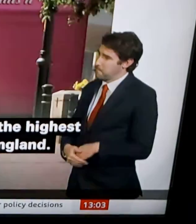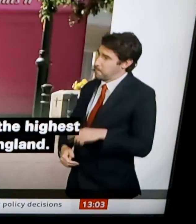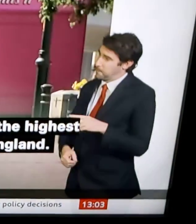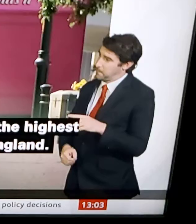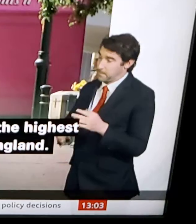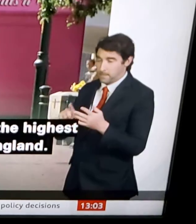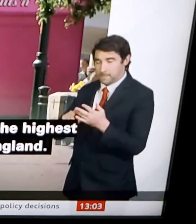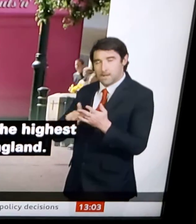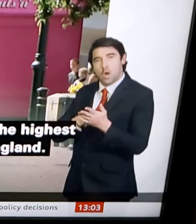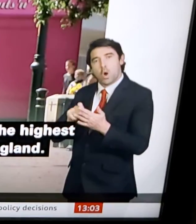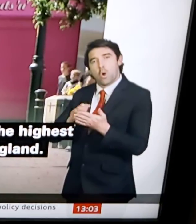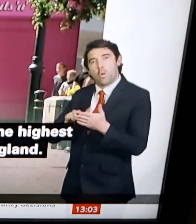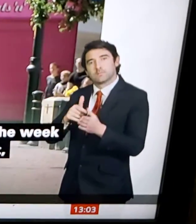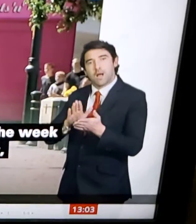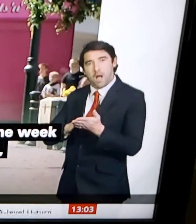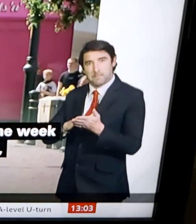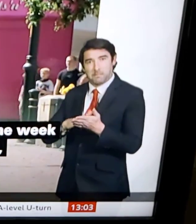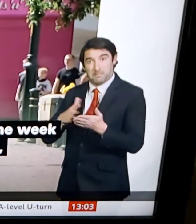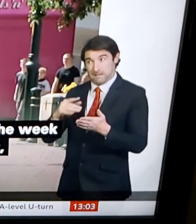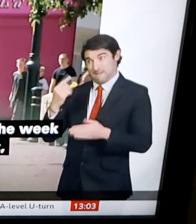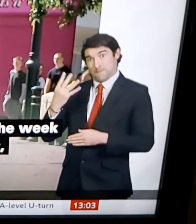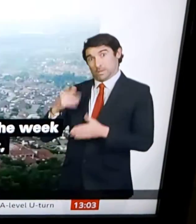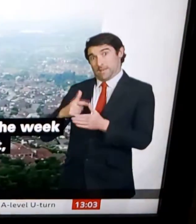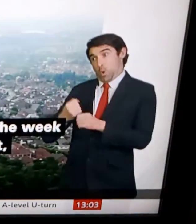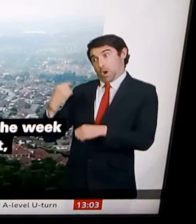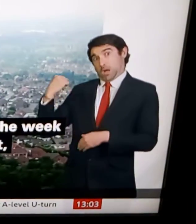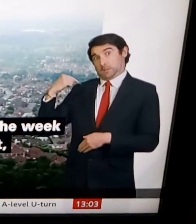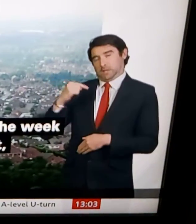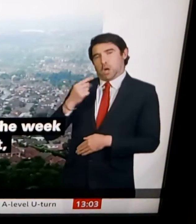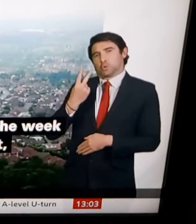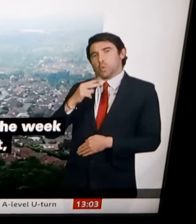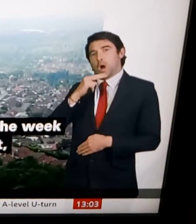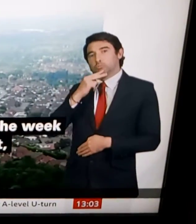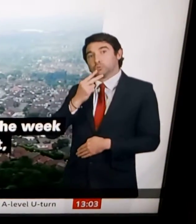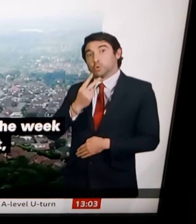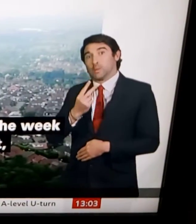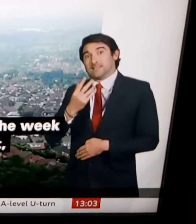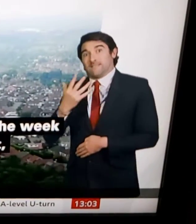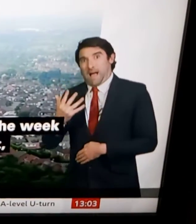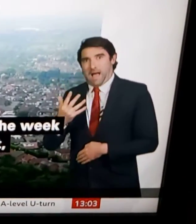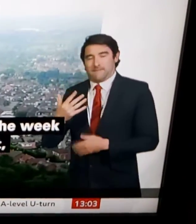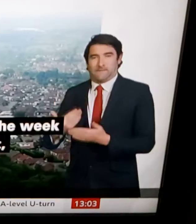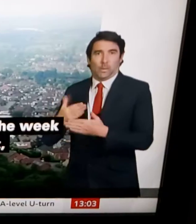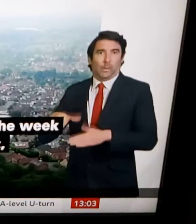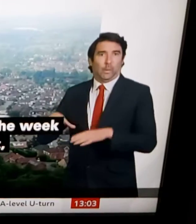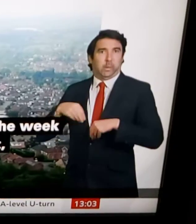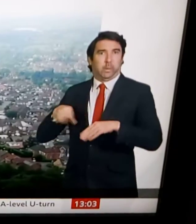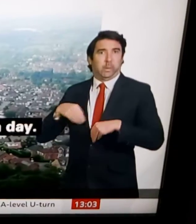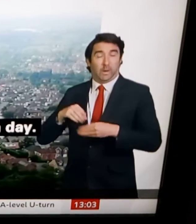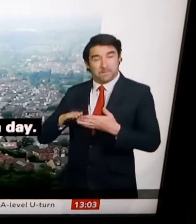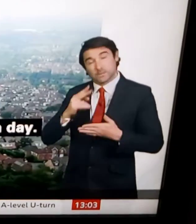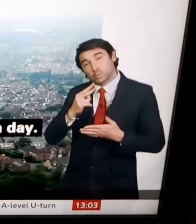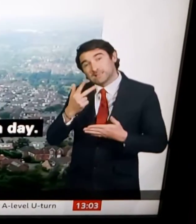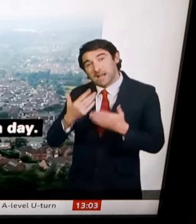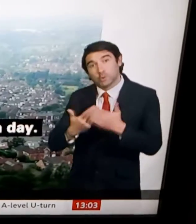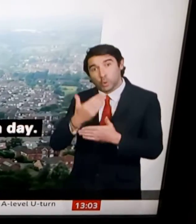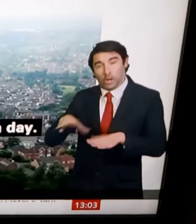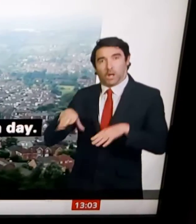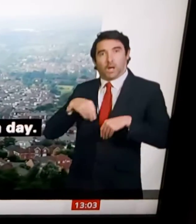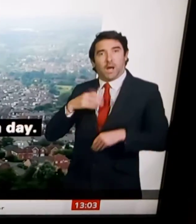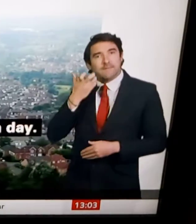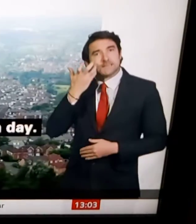were recorded in the week ending on the 14th of August, an average of 28 new cases a day. But officials